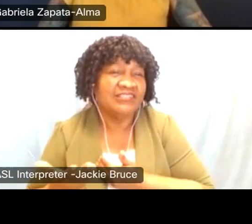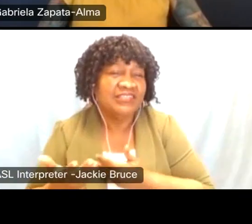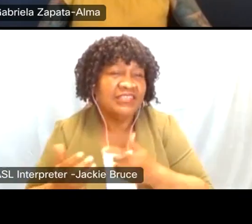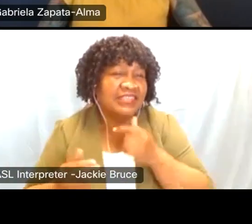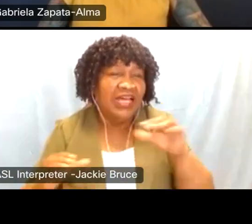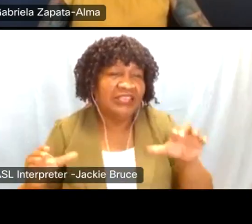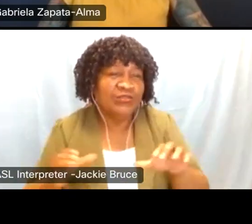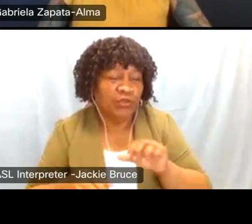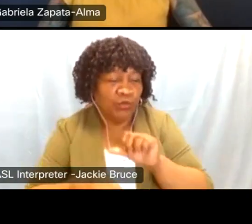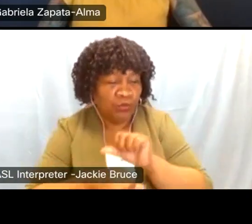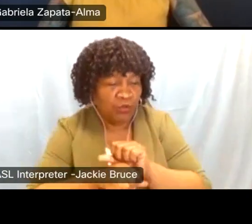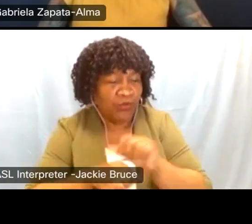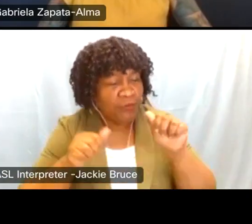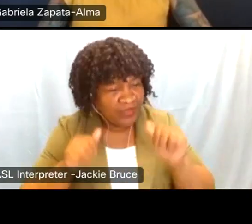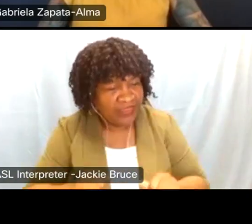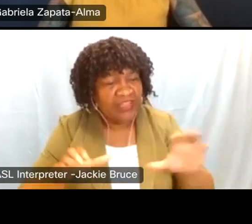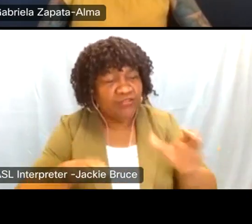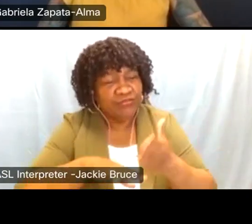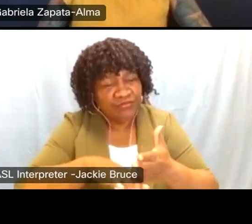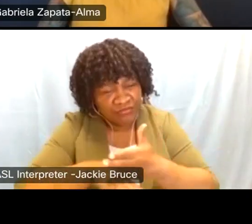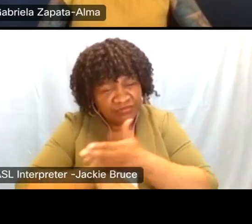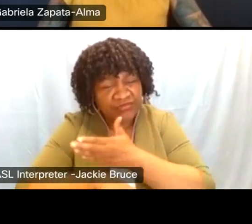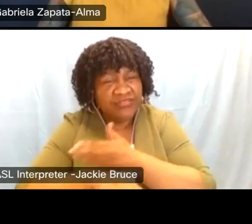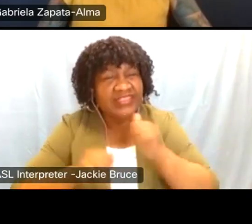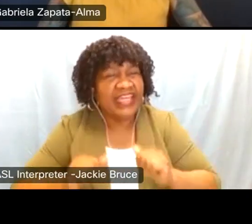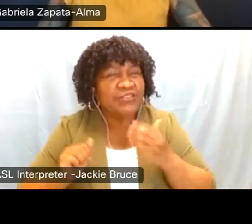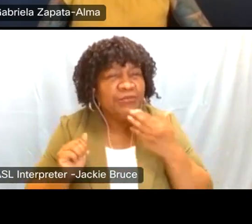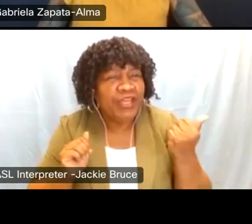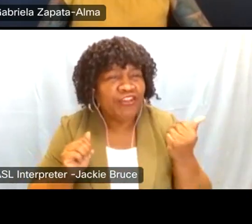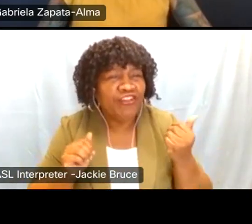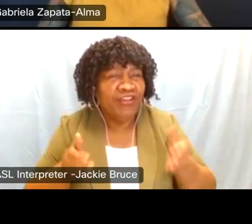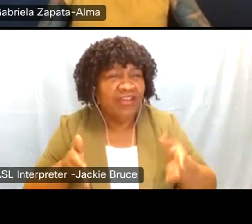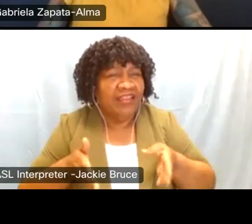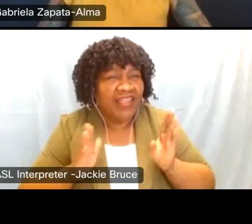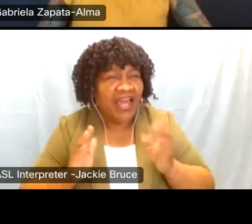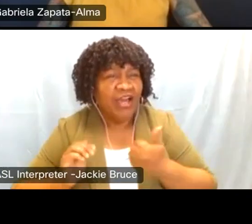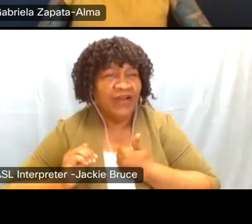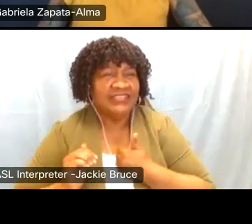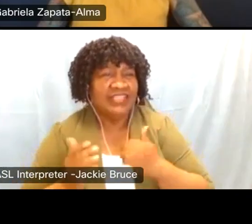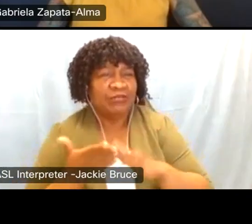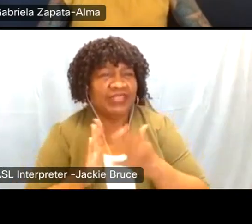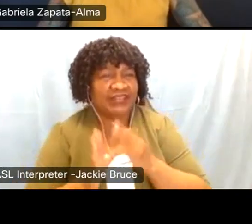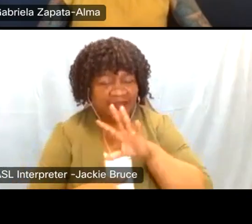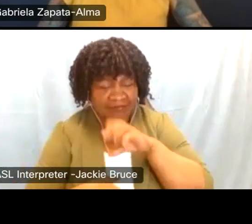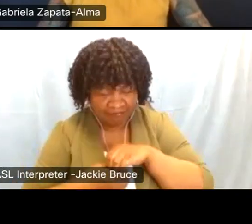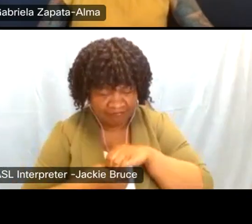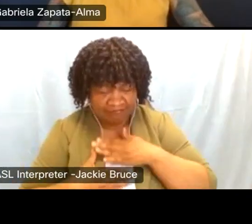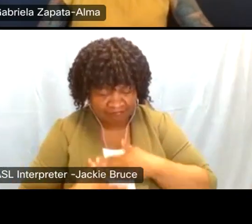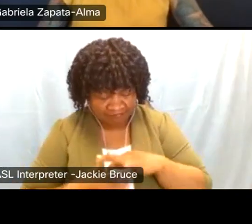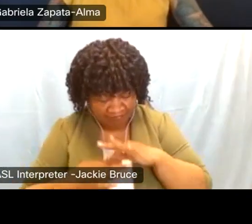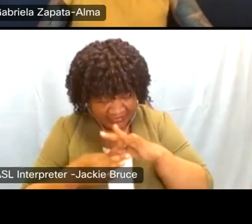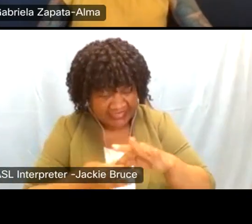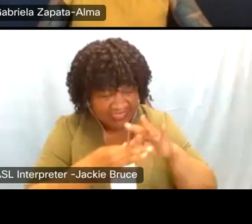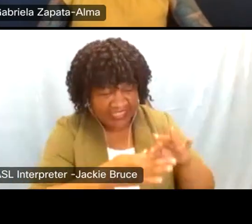work that we can do better if we allow ourselves to really be embodied and connected and trust